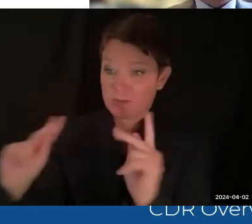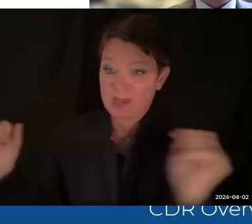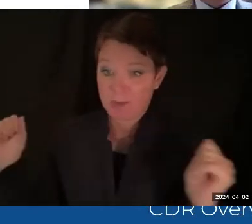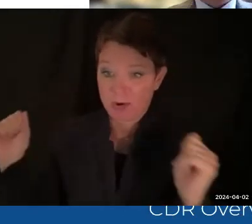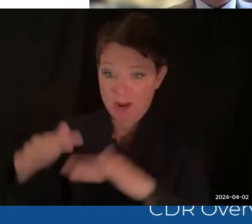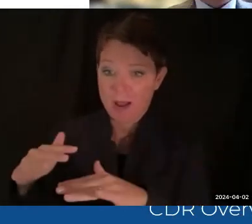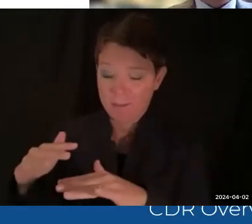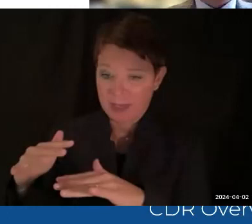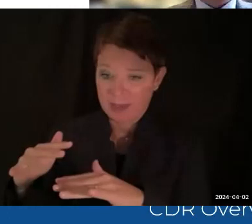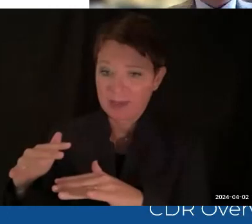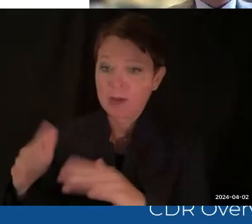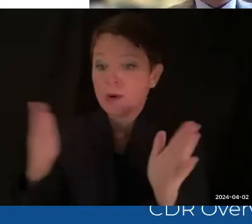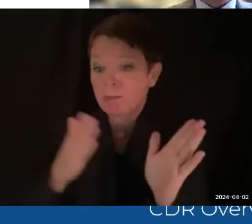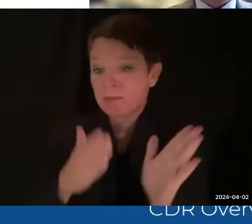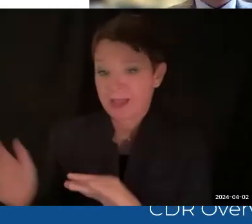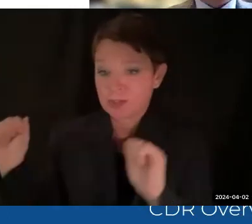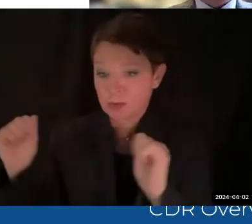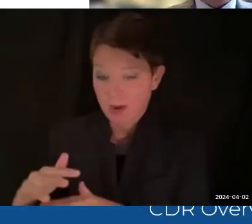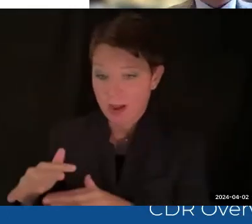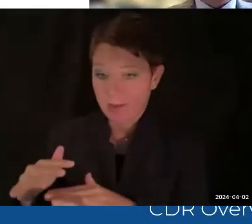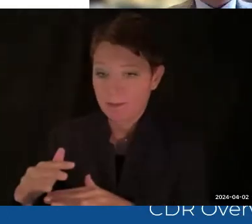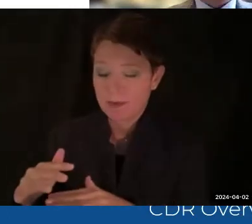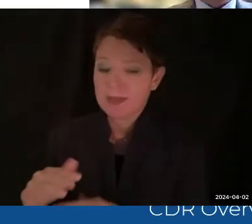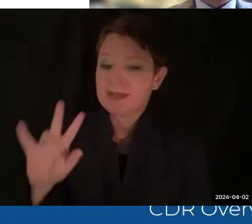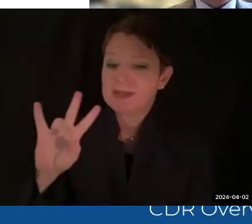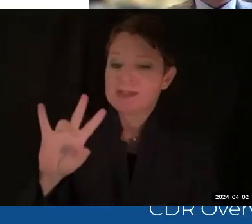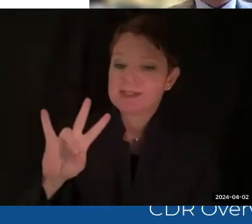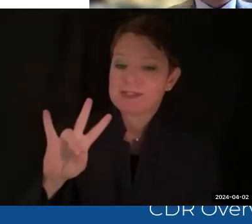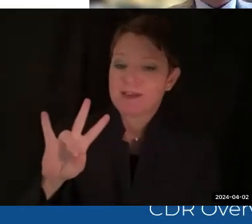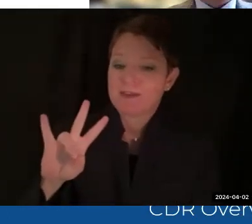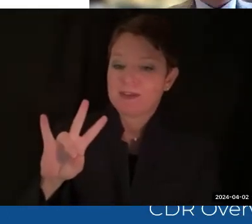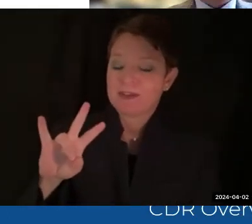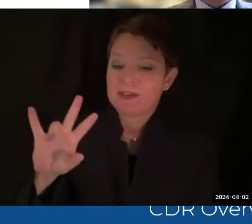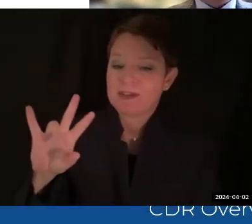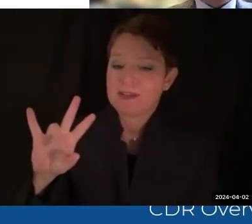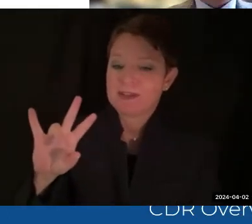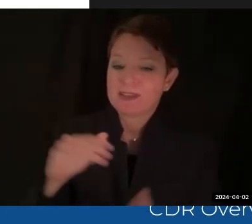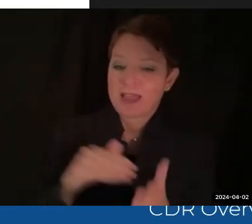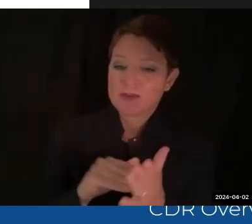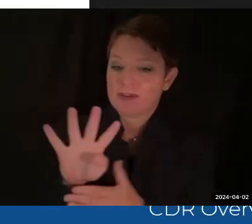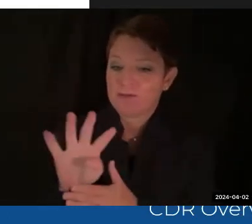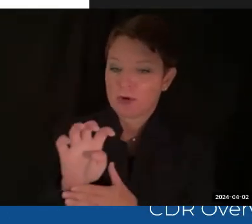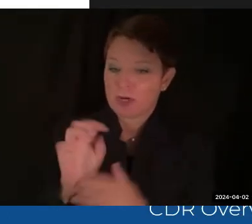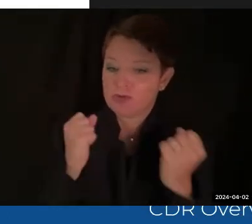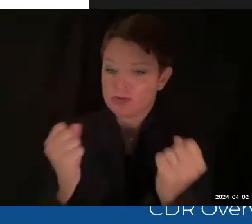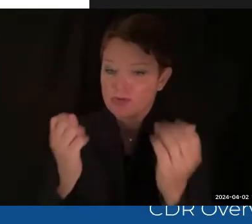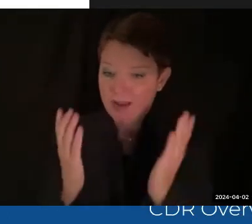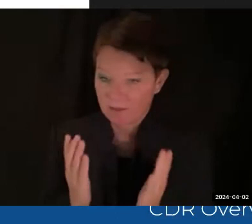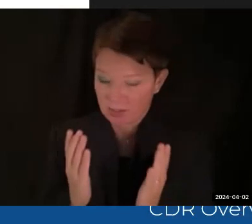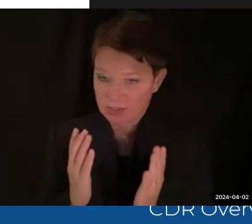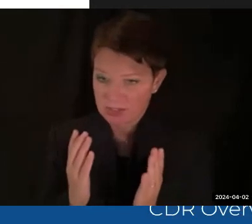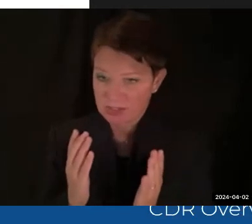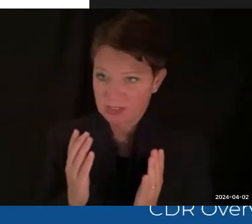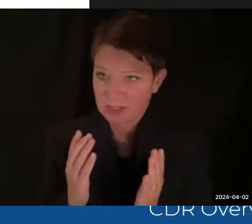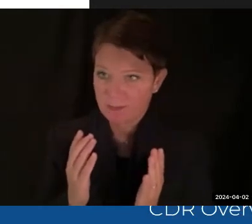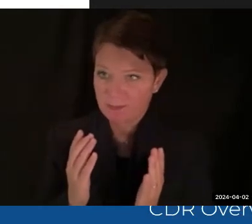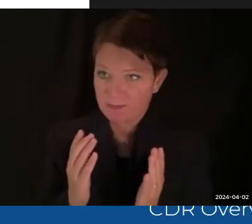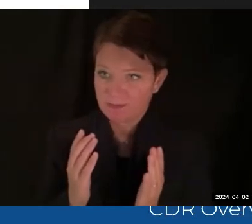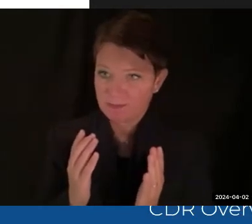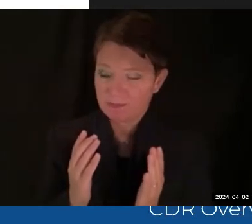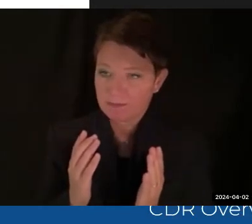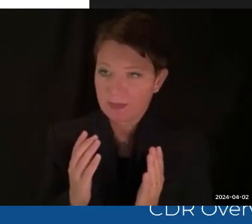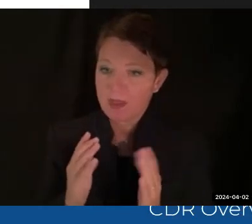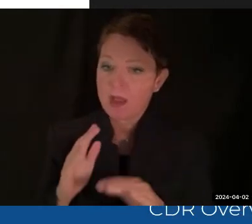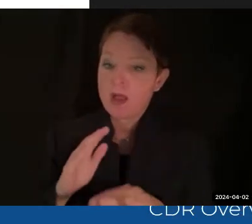planned to come, it would be about 7,400 drivers. And on